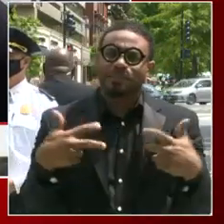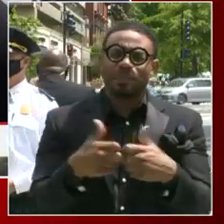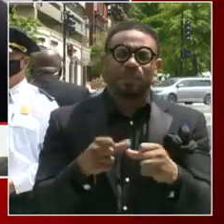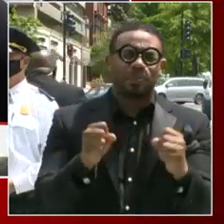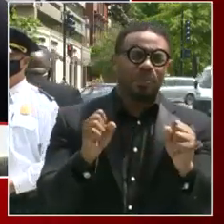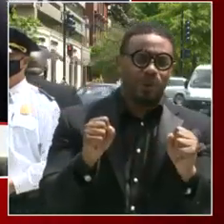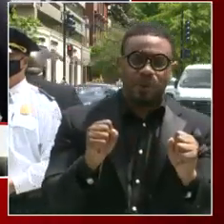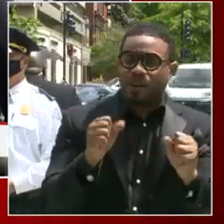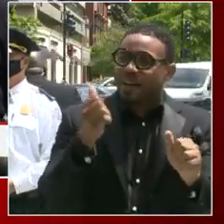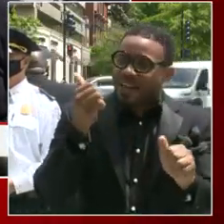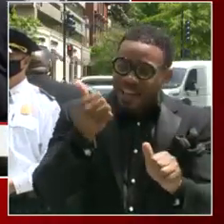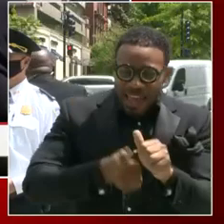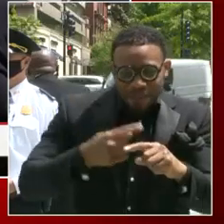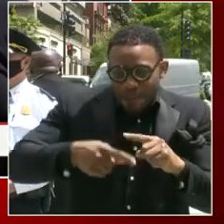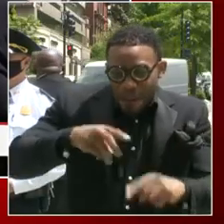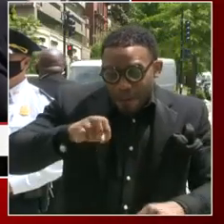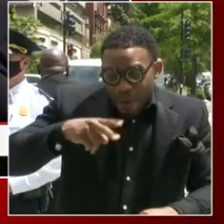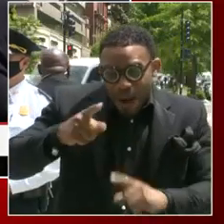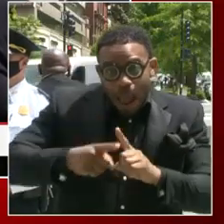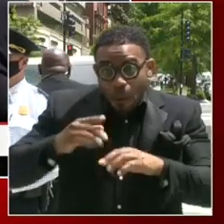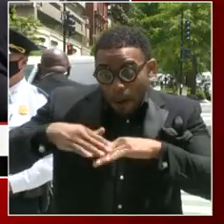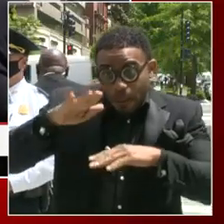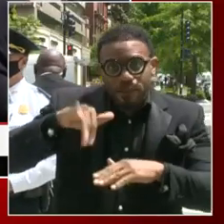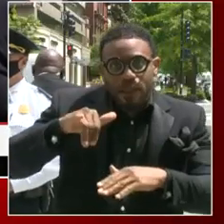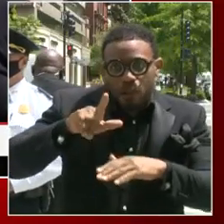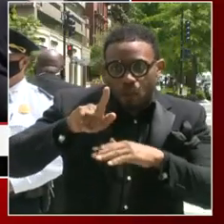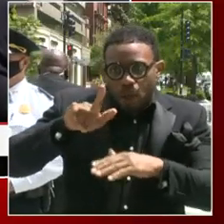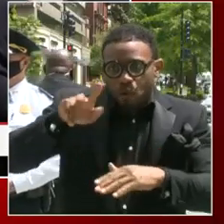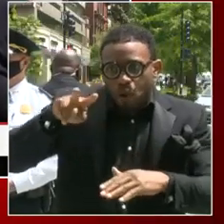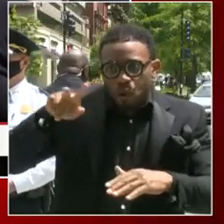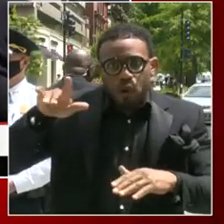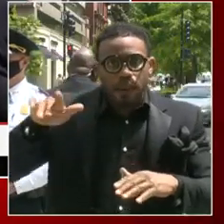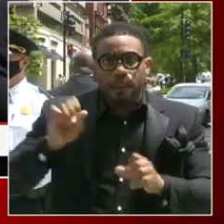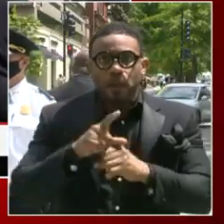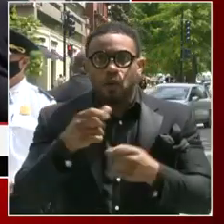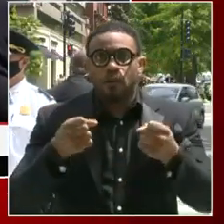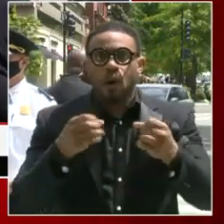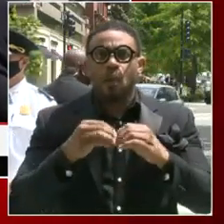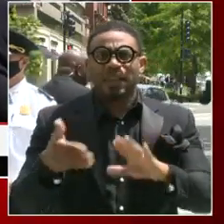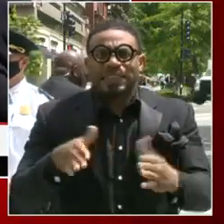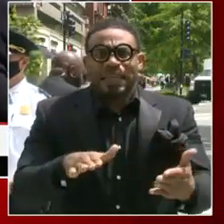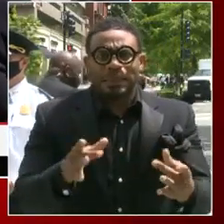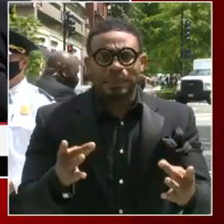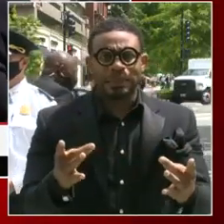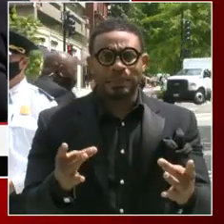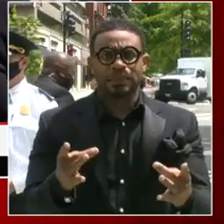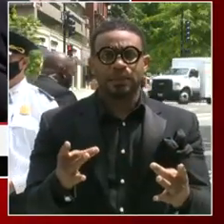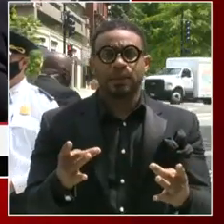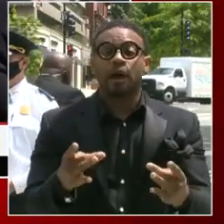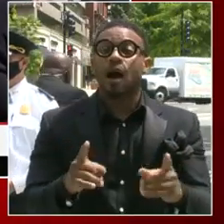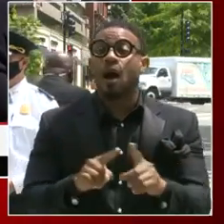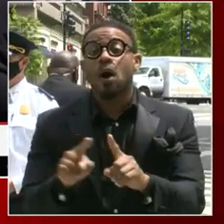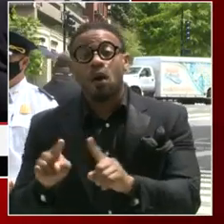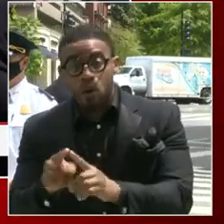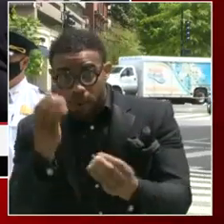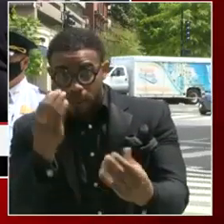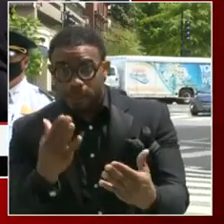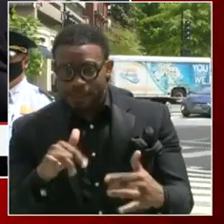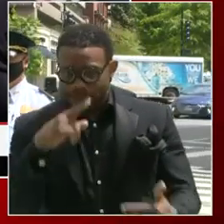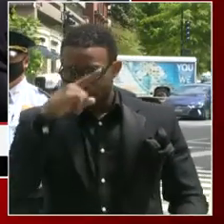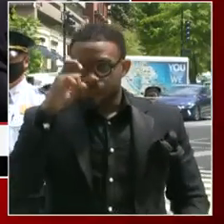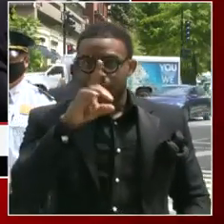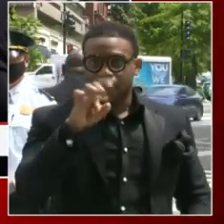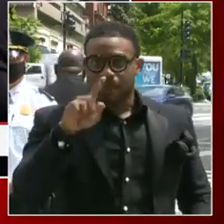crash. Every mile per hour above that makes your vehicle more deadly. Additionally, this